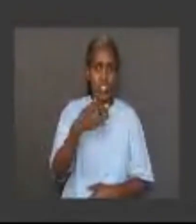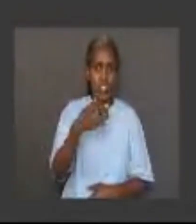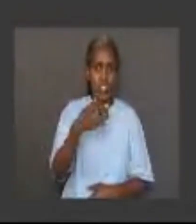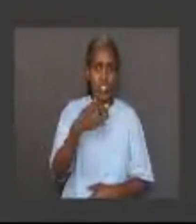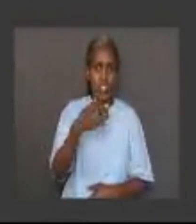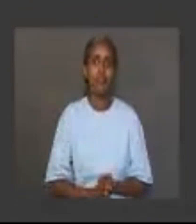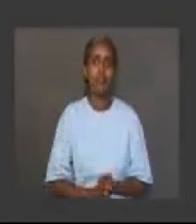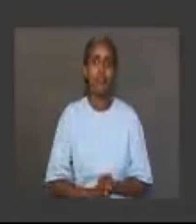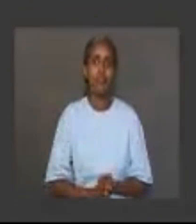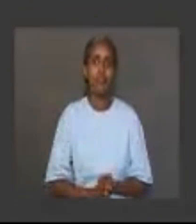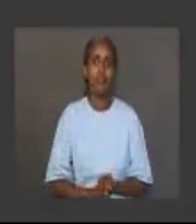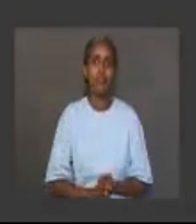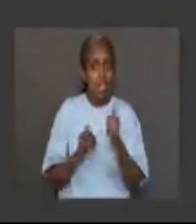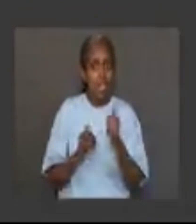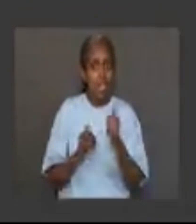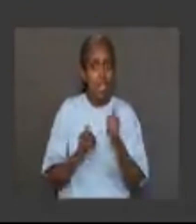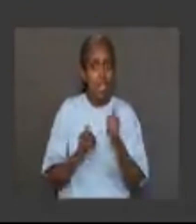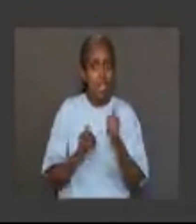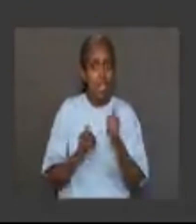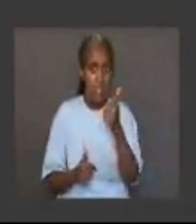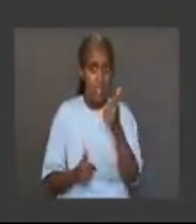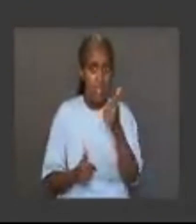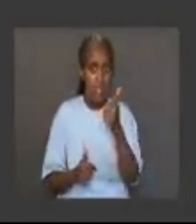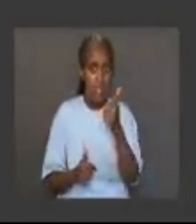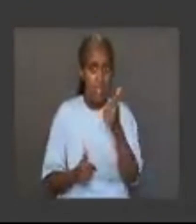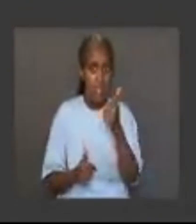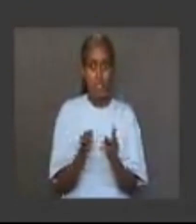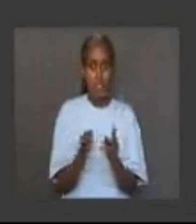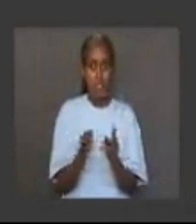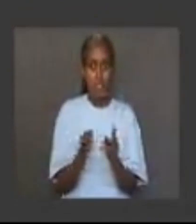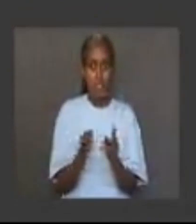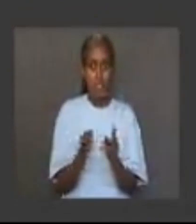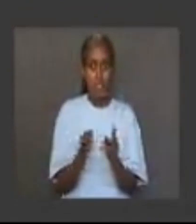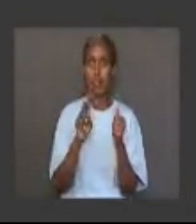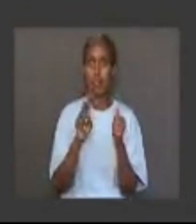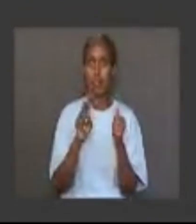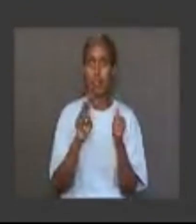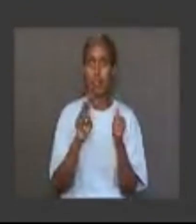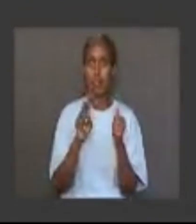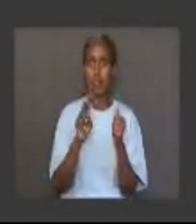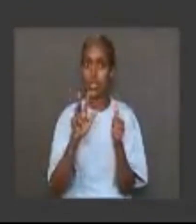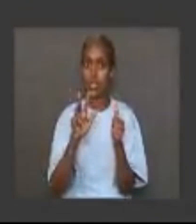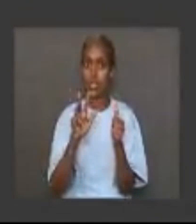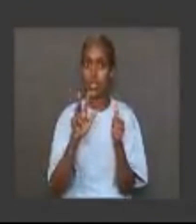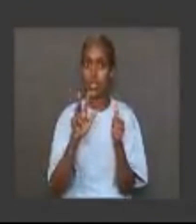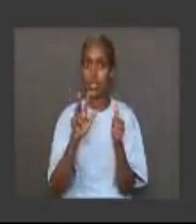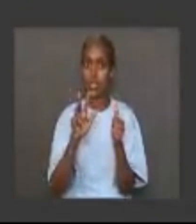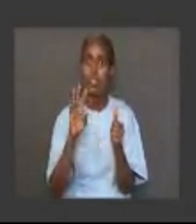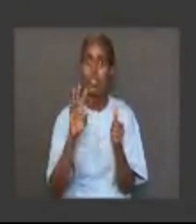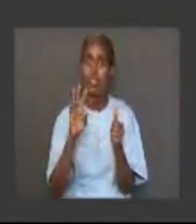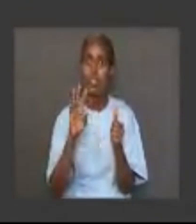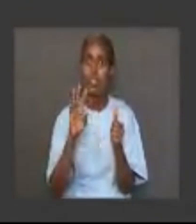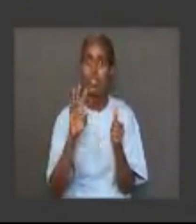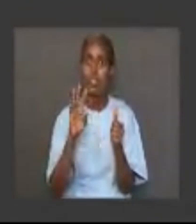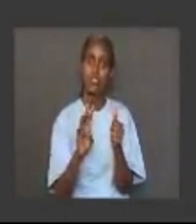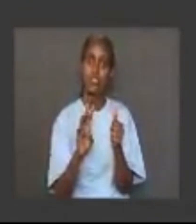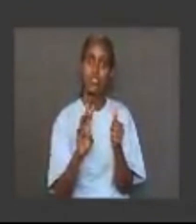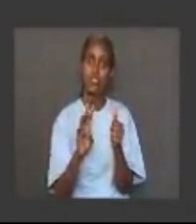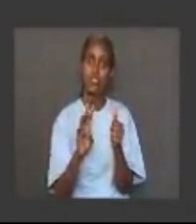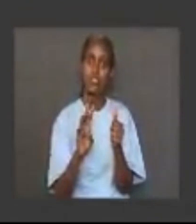Let A be the set containing 2, 3, 6,